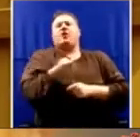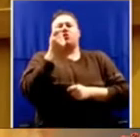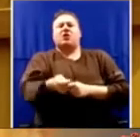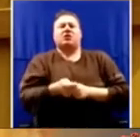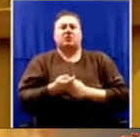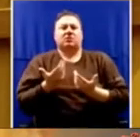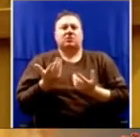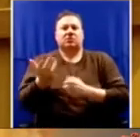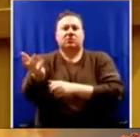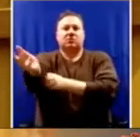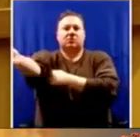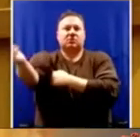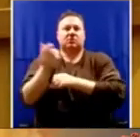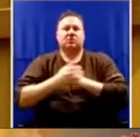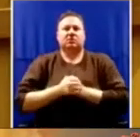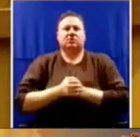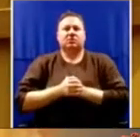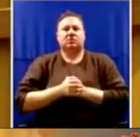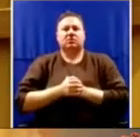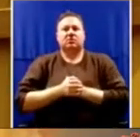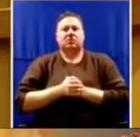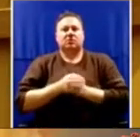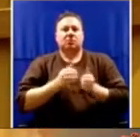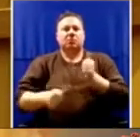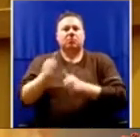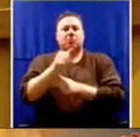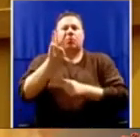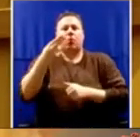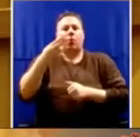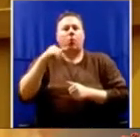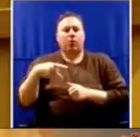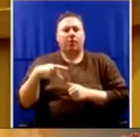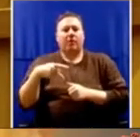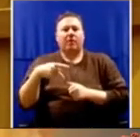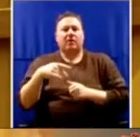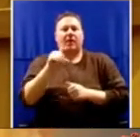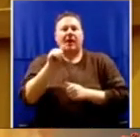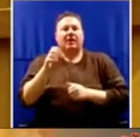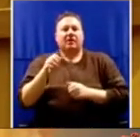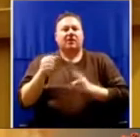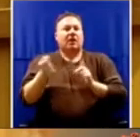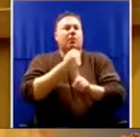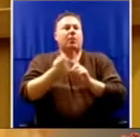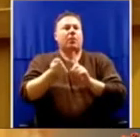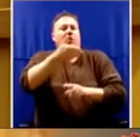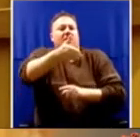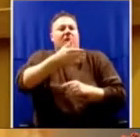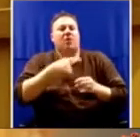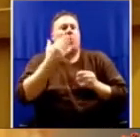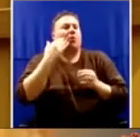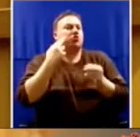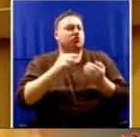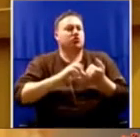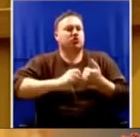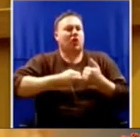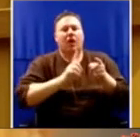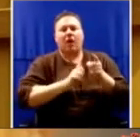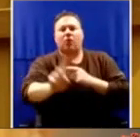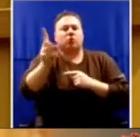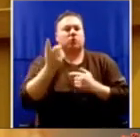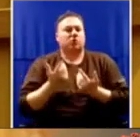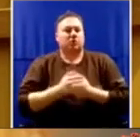for the police to be brought in. The chief whip of the majority party was shamefully assaulted when she tried to intervene. The scenes that played out before